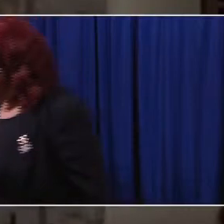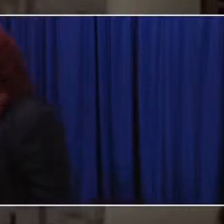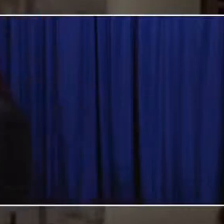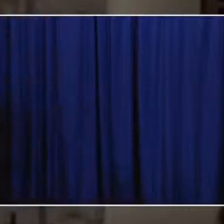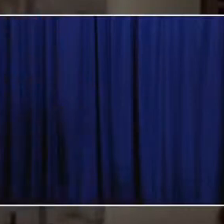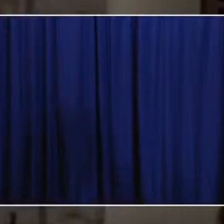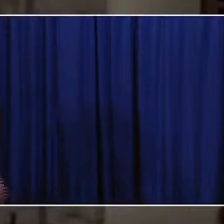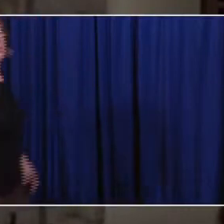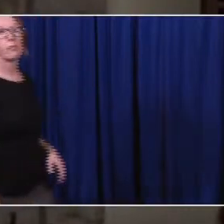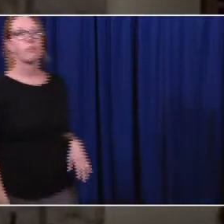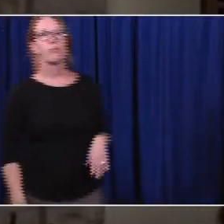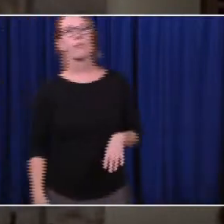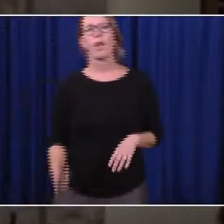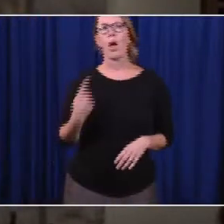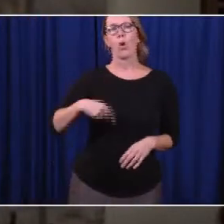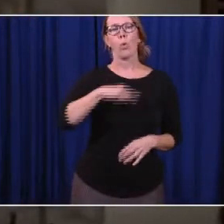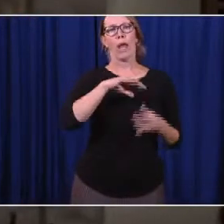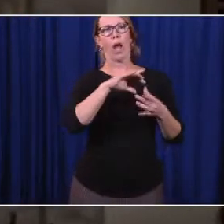hospitals. One of the things that